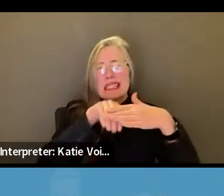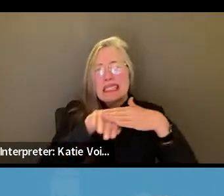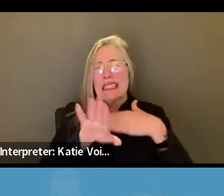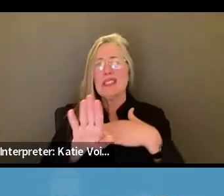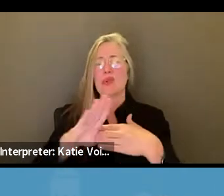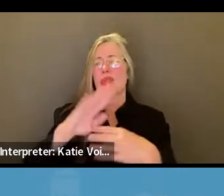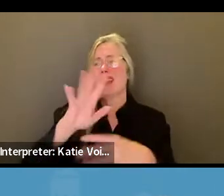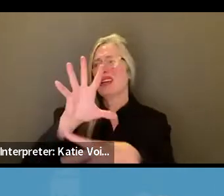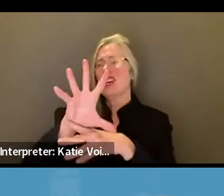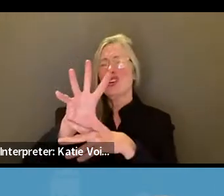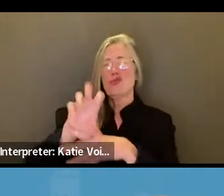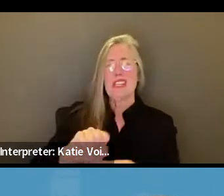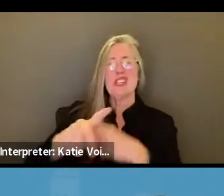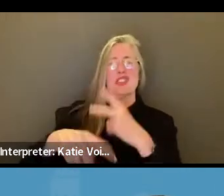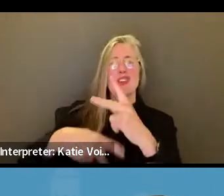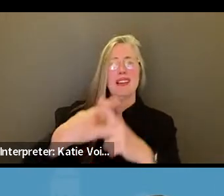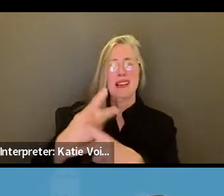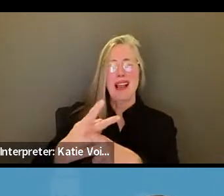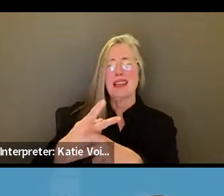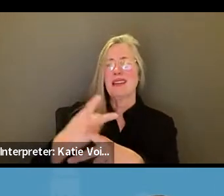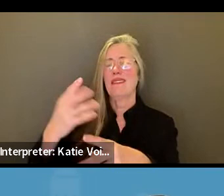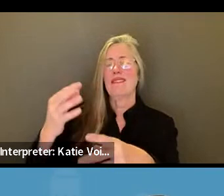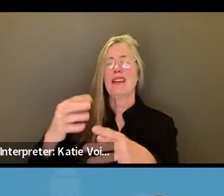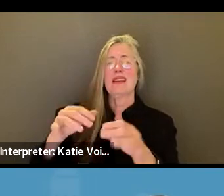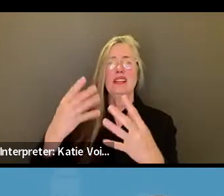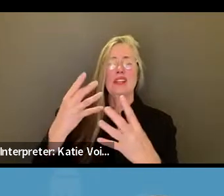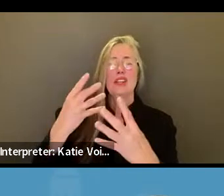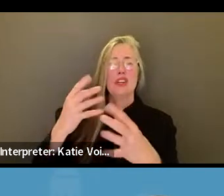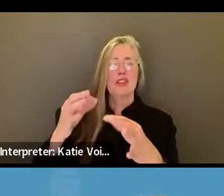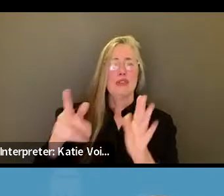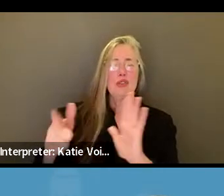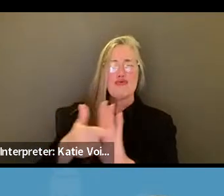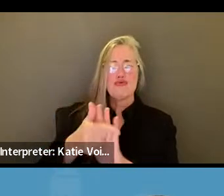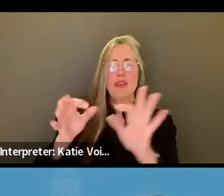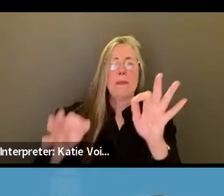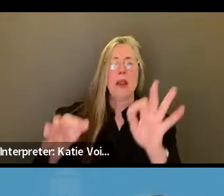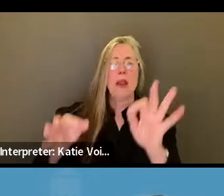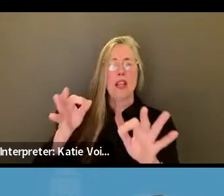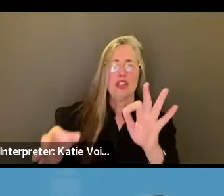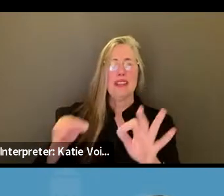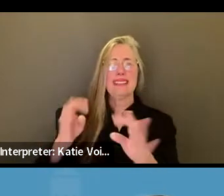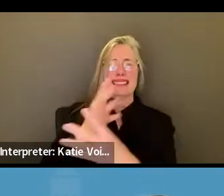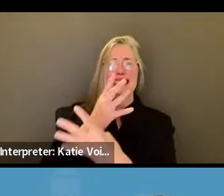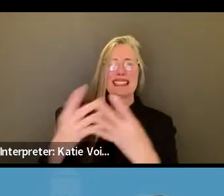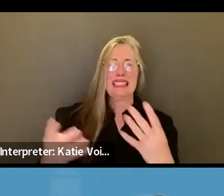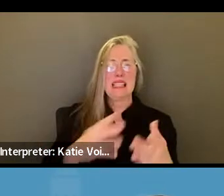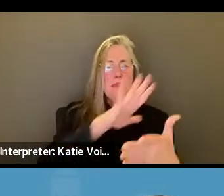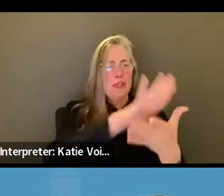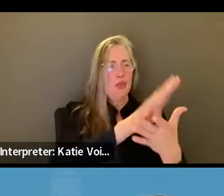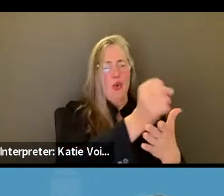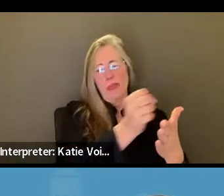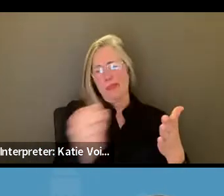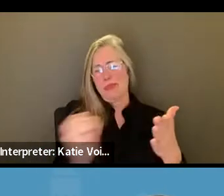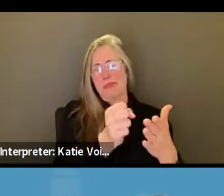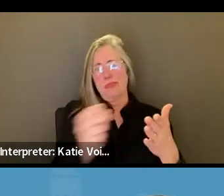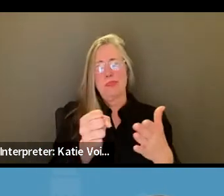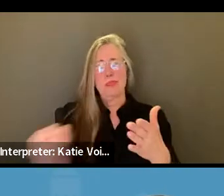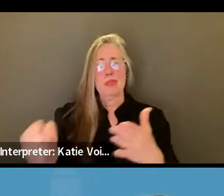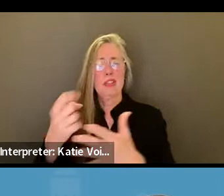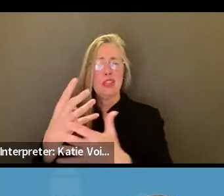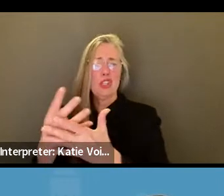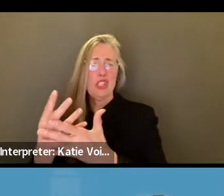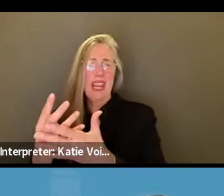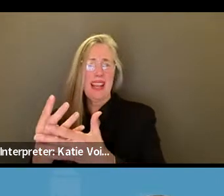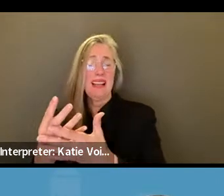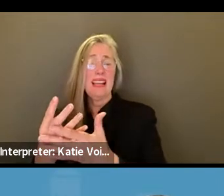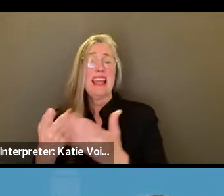to prison pipeline is created. All of these solutions do exist, but using them is like trying to heal a broken bone